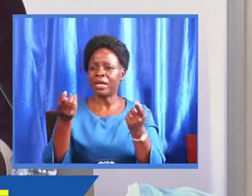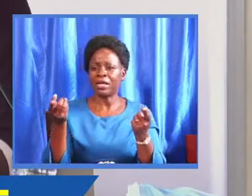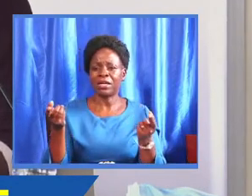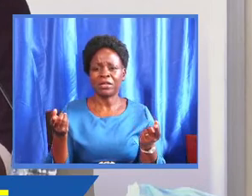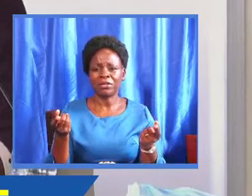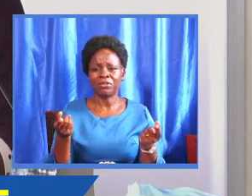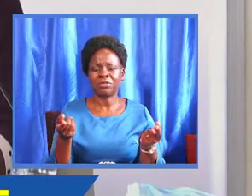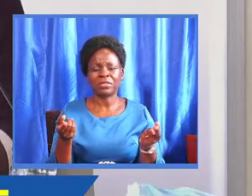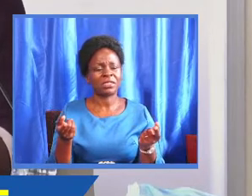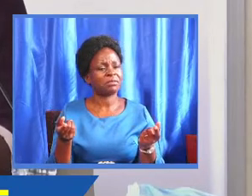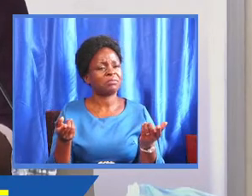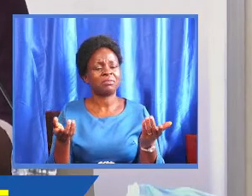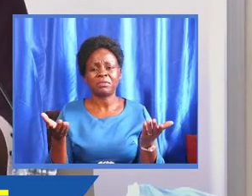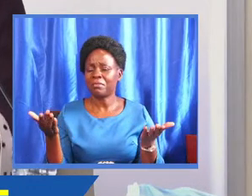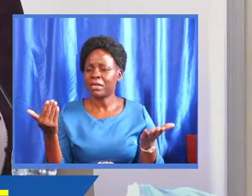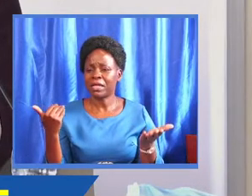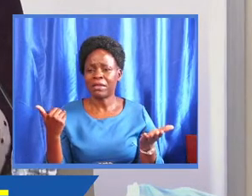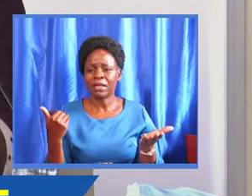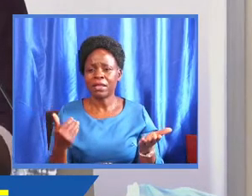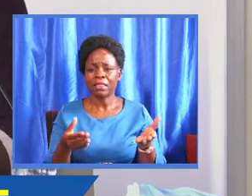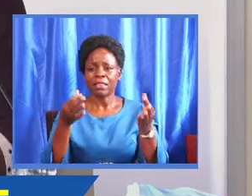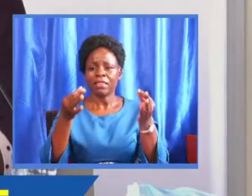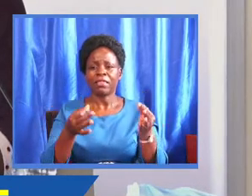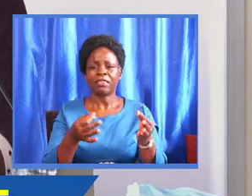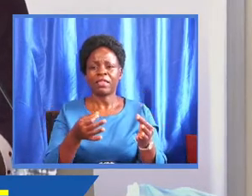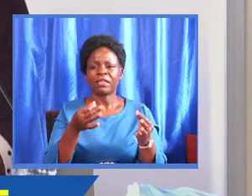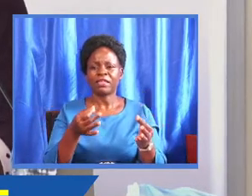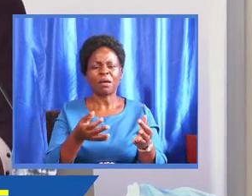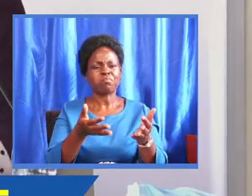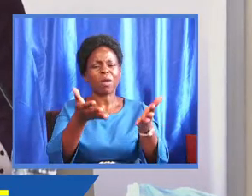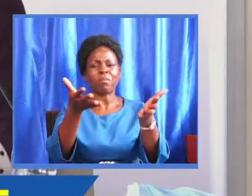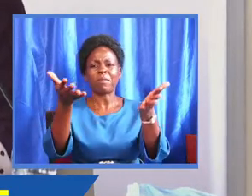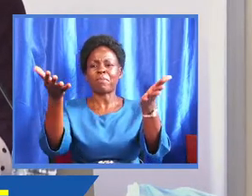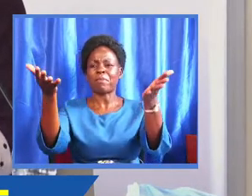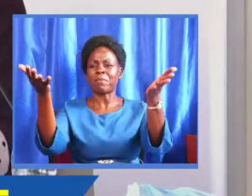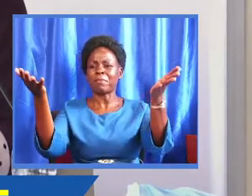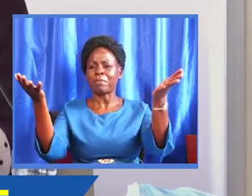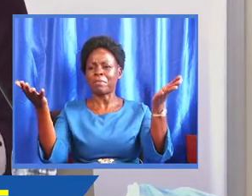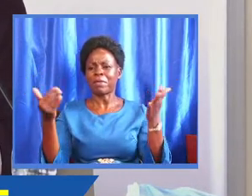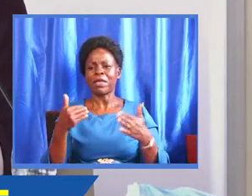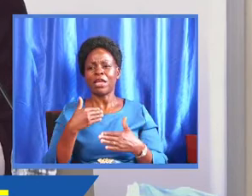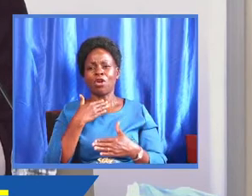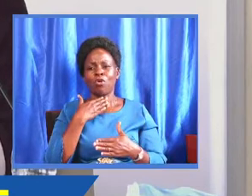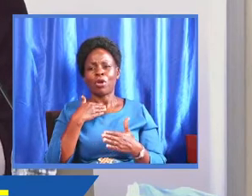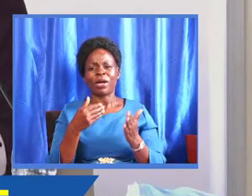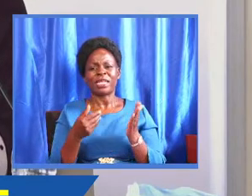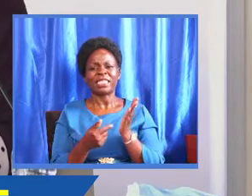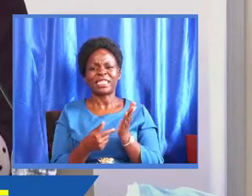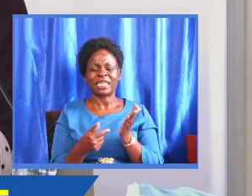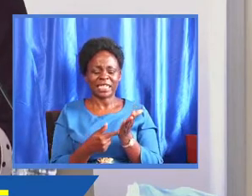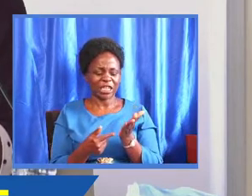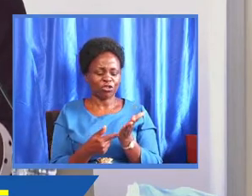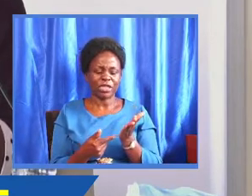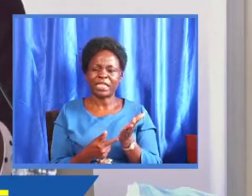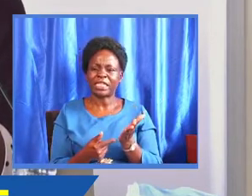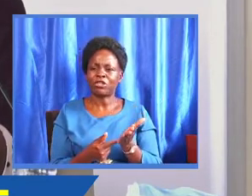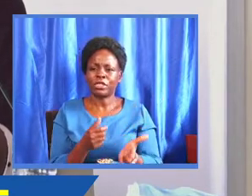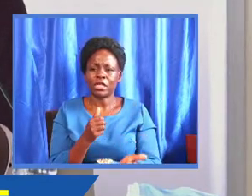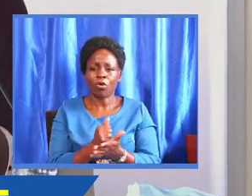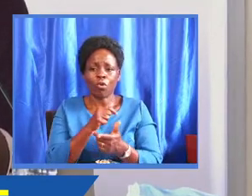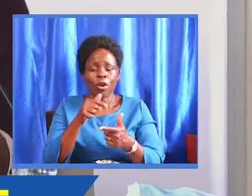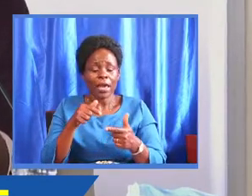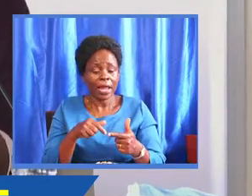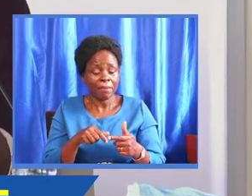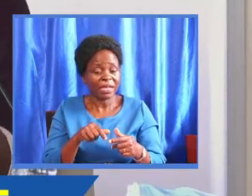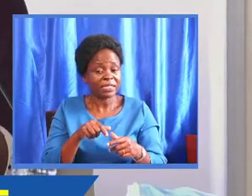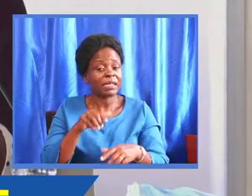you count 1, 2, 3, 4. Properties are going out. They're out there as we speak. So we want a technology, or this technology is going to help us